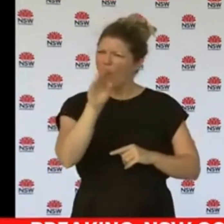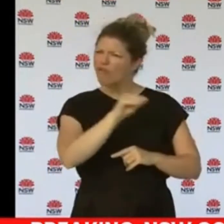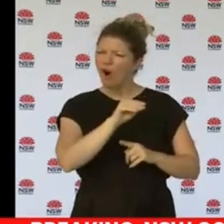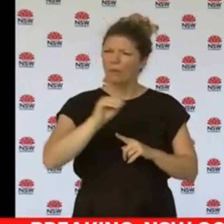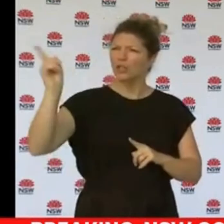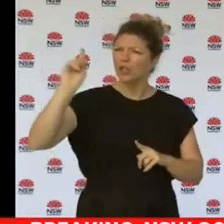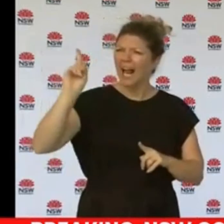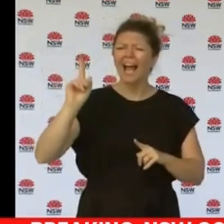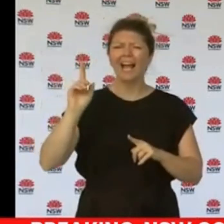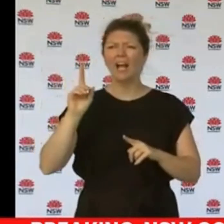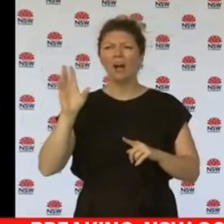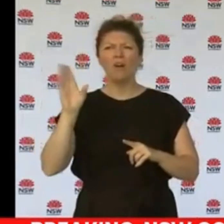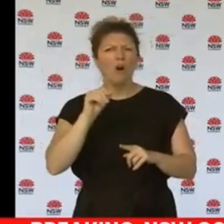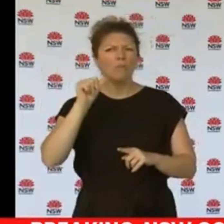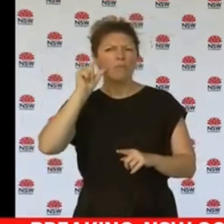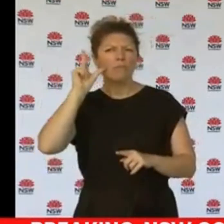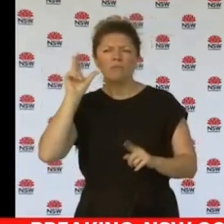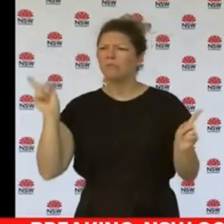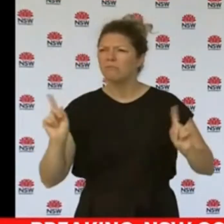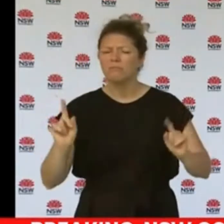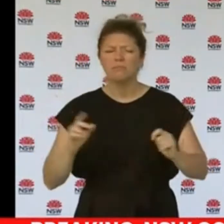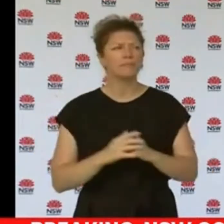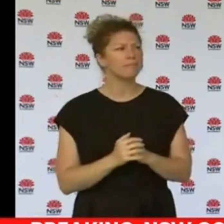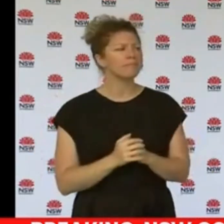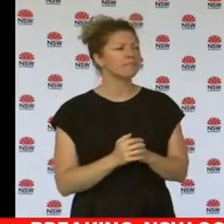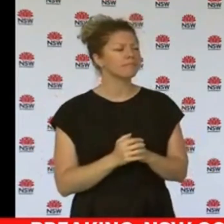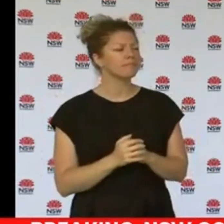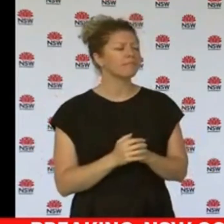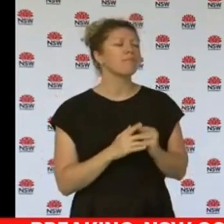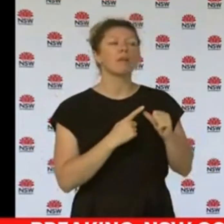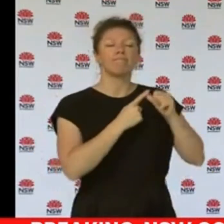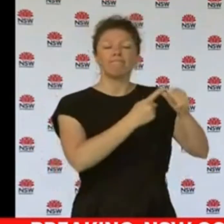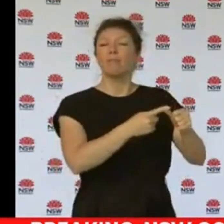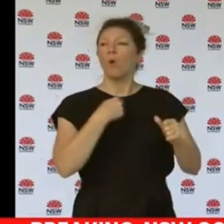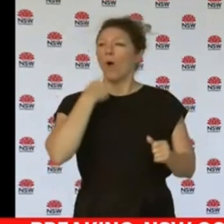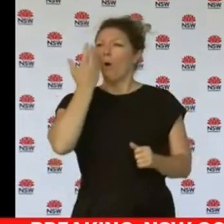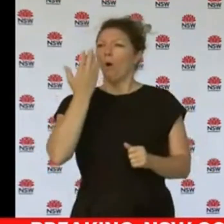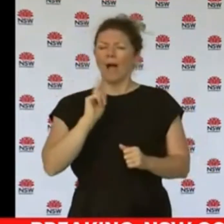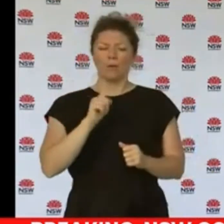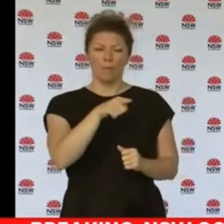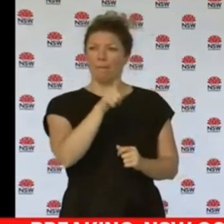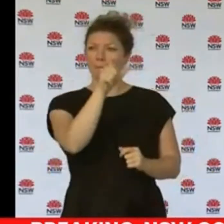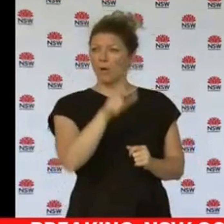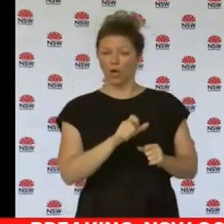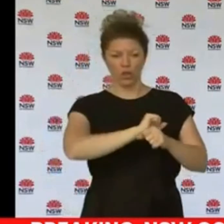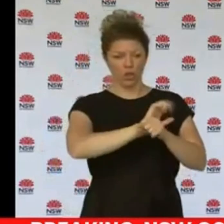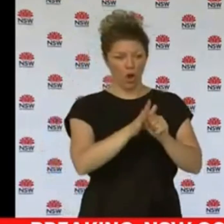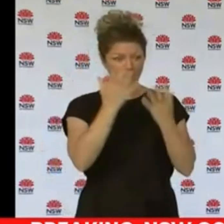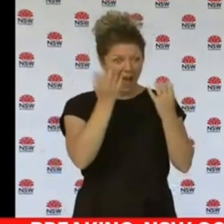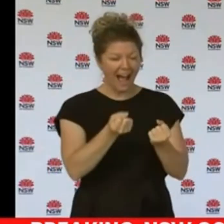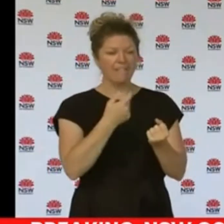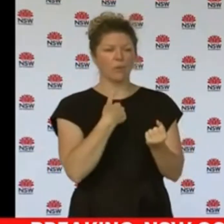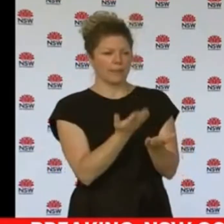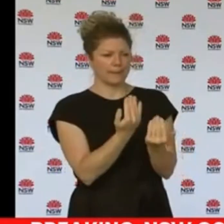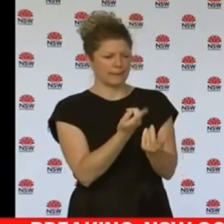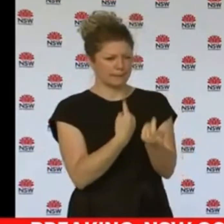They're related to the cases that are reported over the last few days. So when there are, obviously we interview the cases, and as new